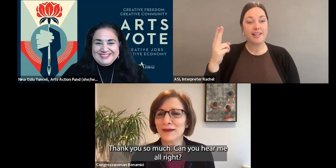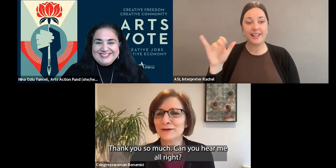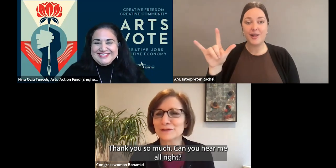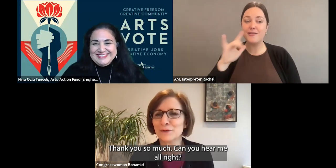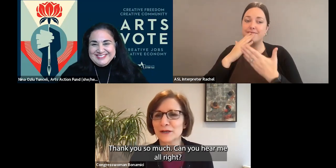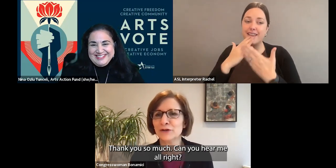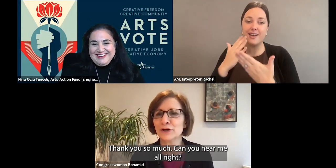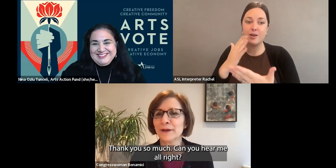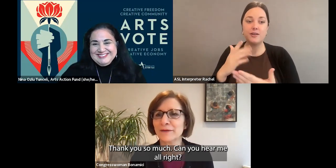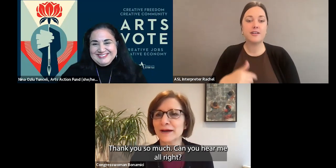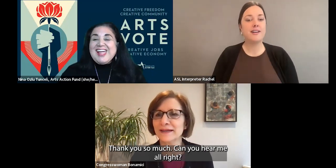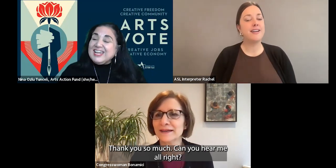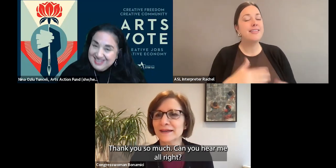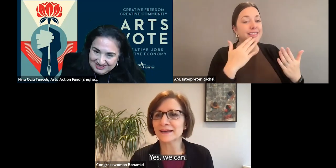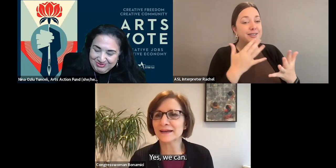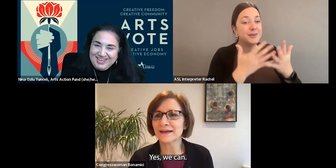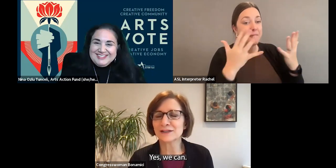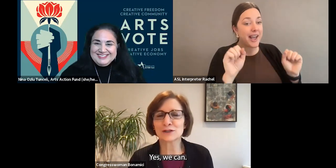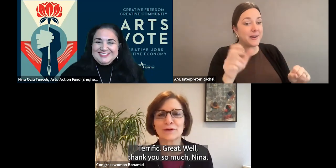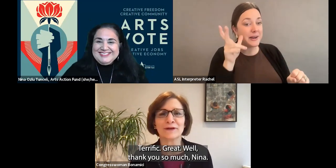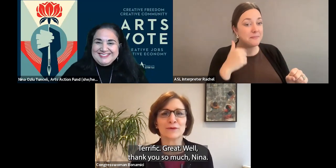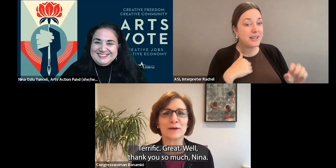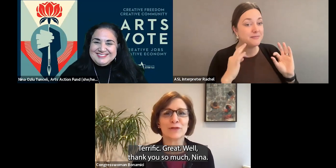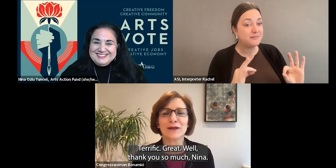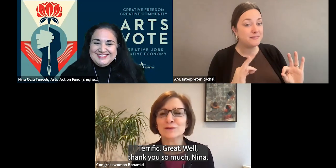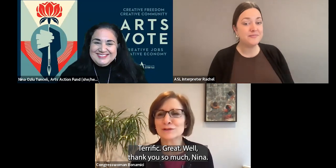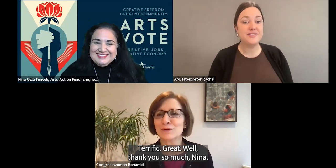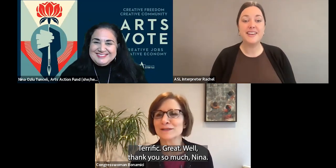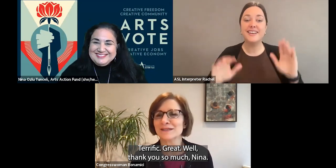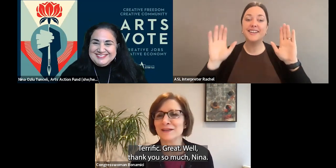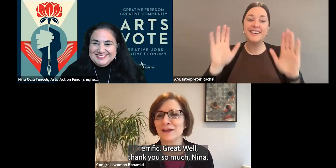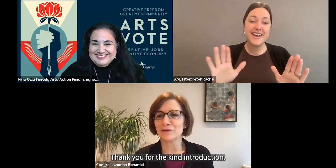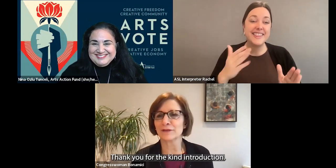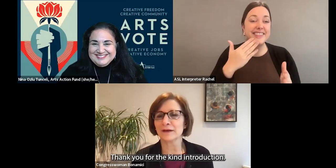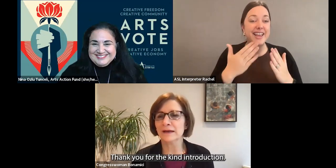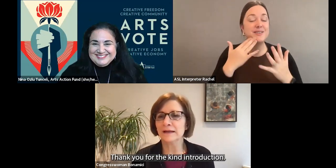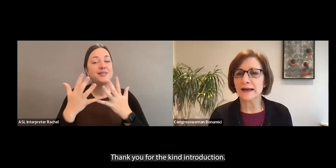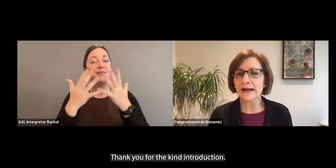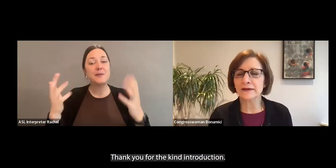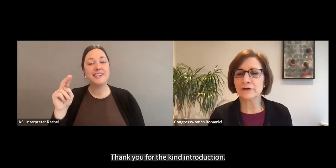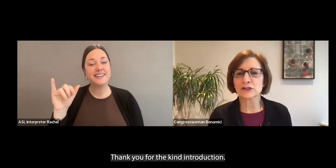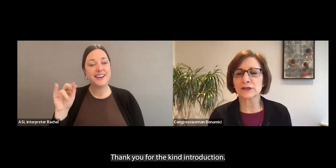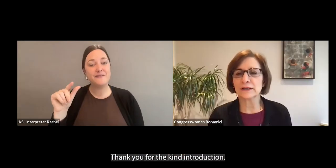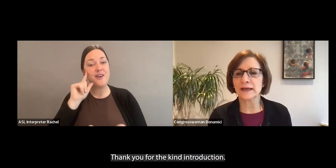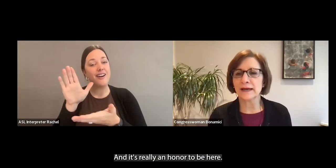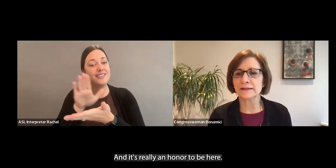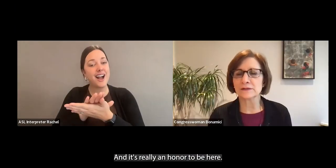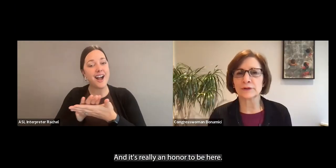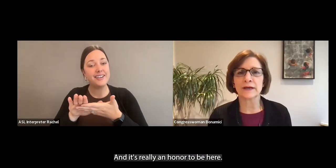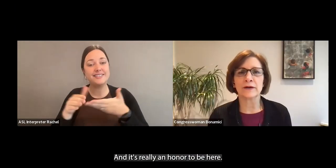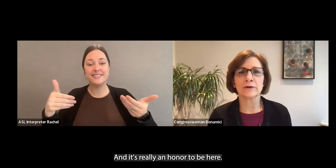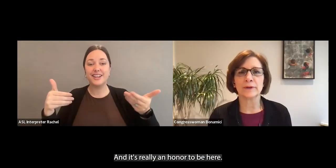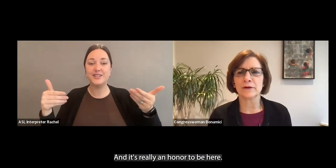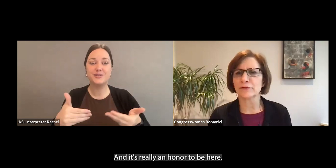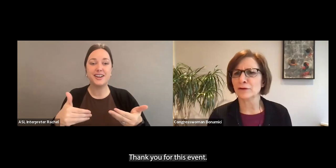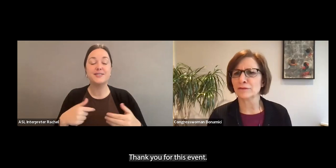to you. thank you so much. Can you hear me all right? Yes, we can. Terrific. Great. Well, thank you so much, Nina. Thank you for the kind introduction. And